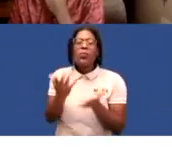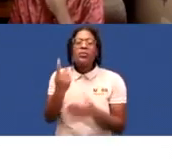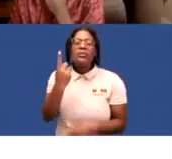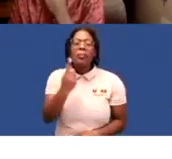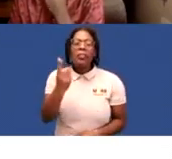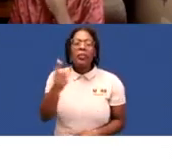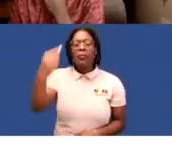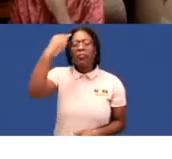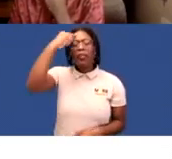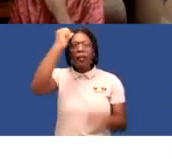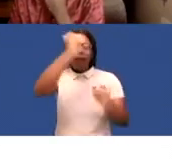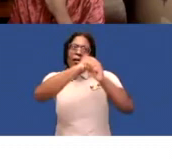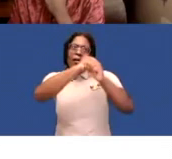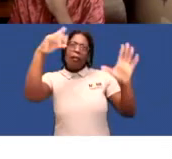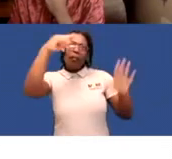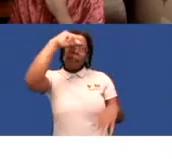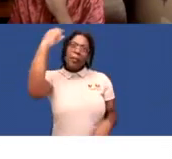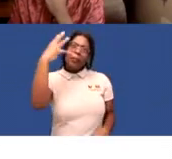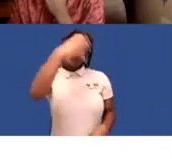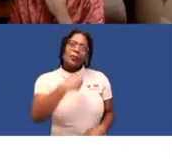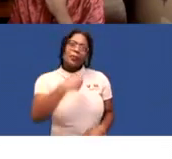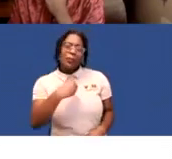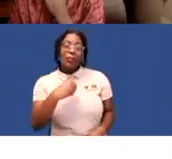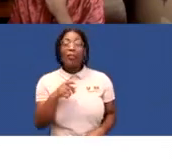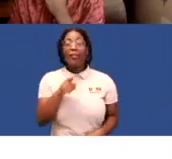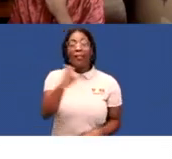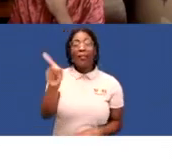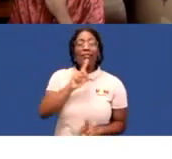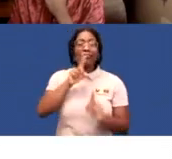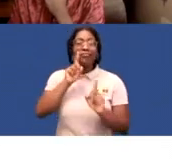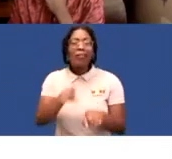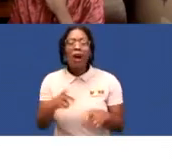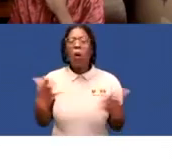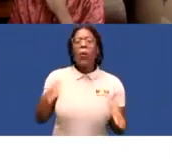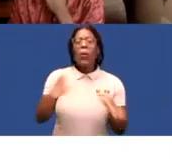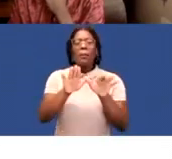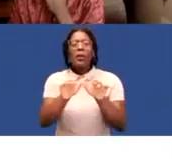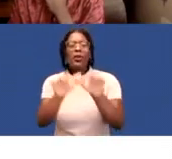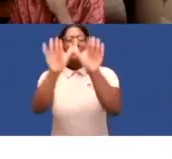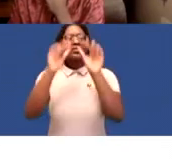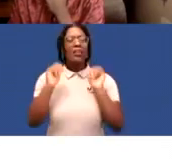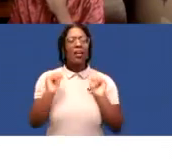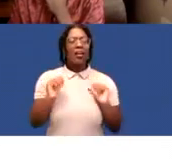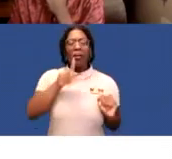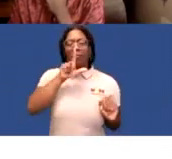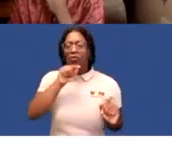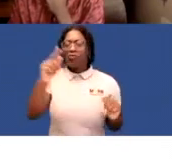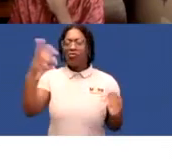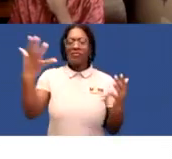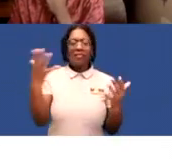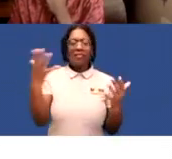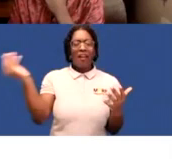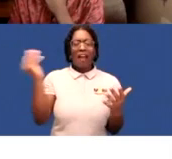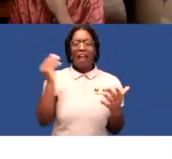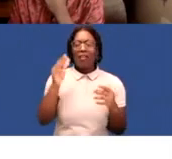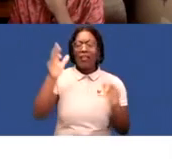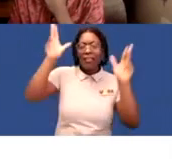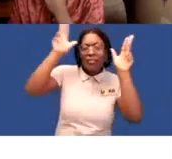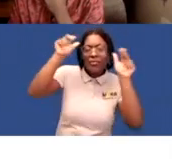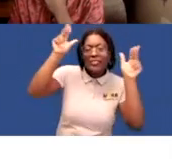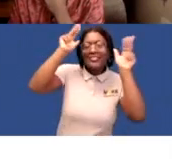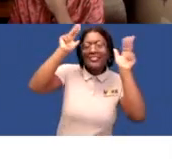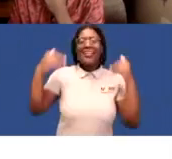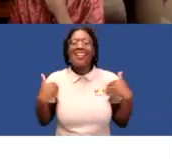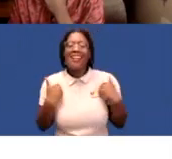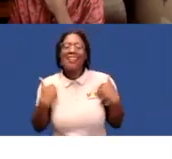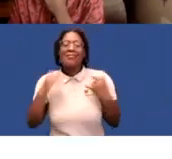rain clouds. Yes, I said. Today we're gonna look at a different kind of black is beautiful. We know that there are things that are